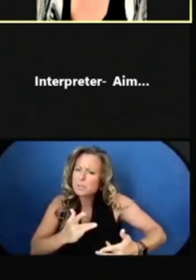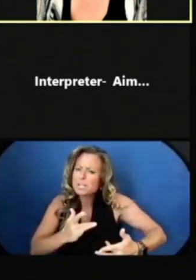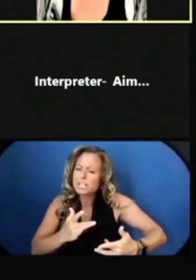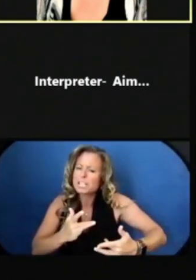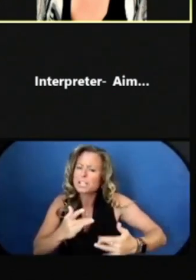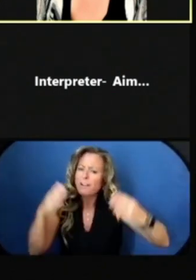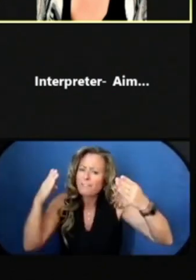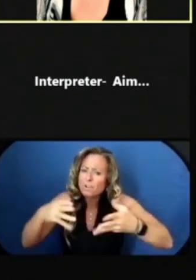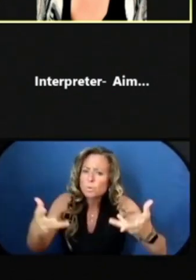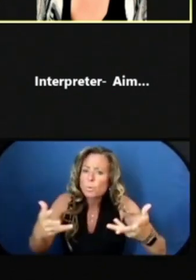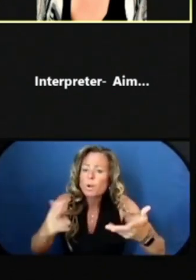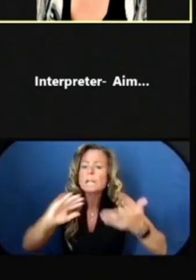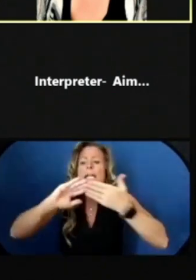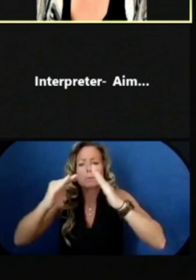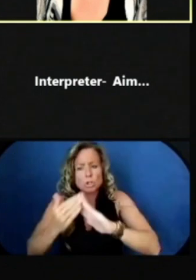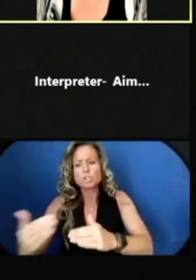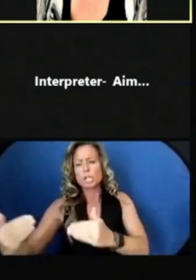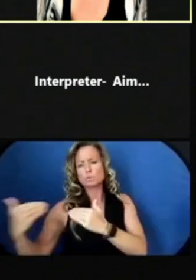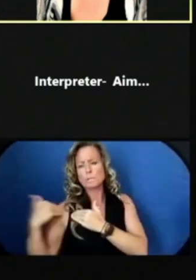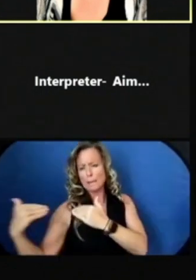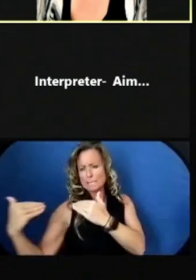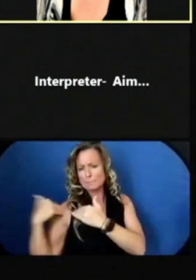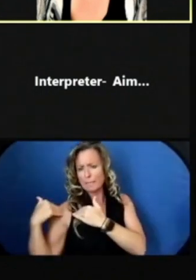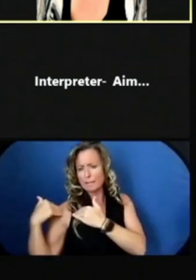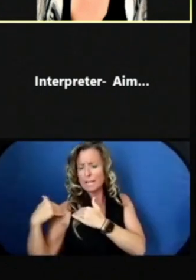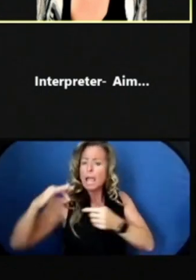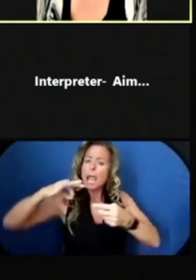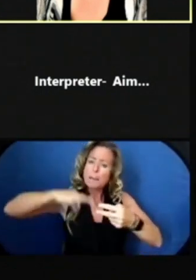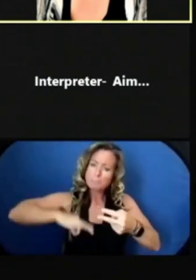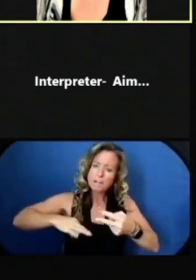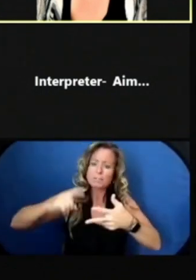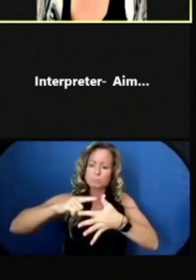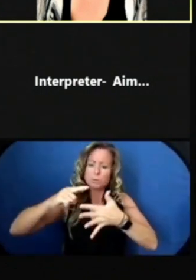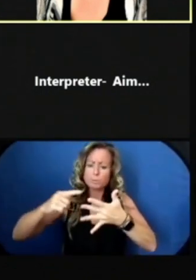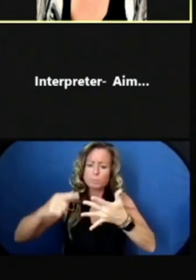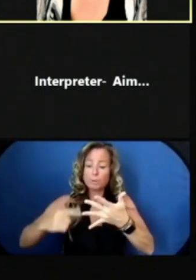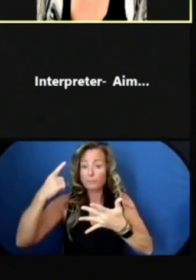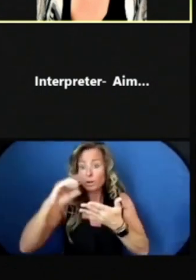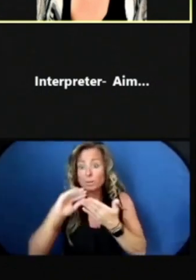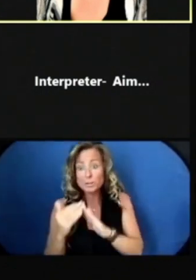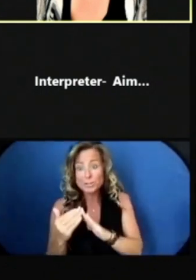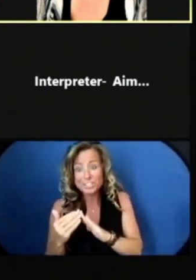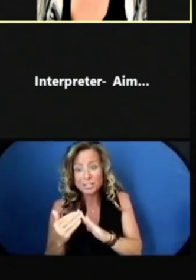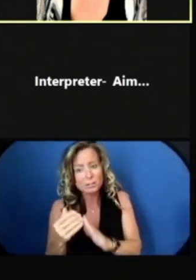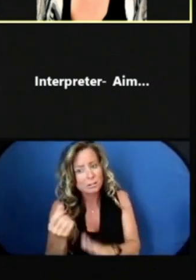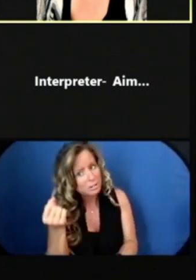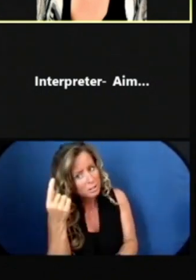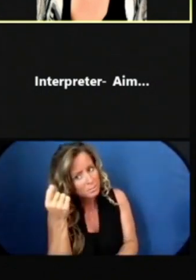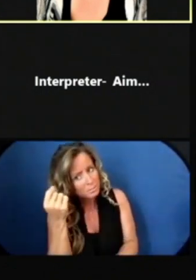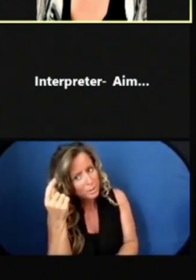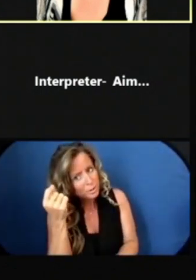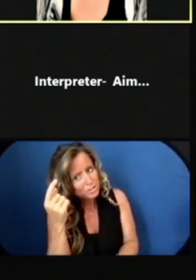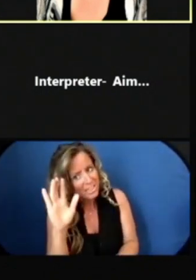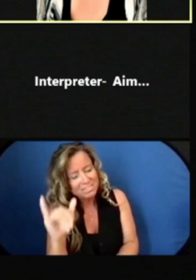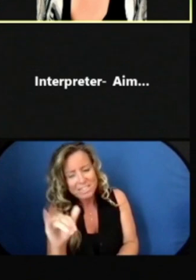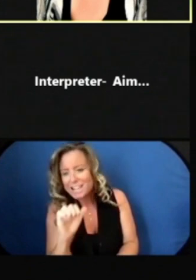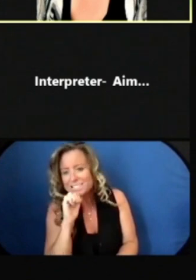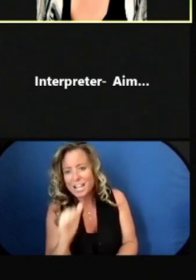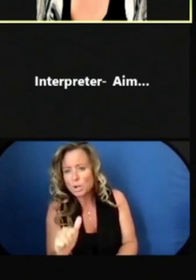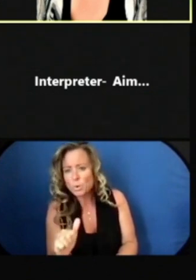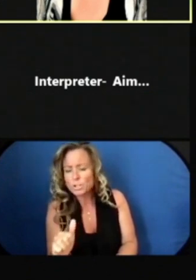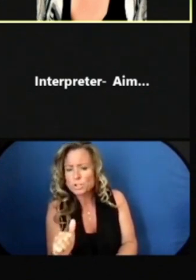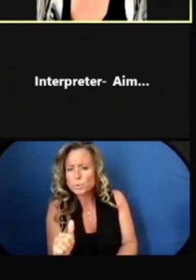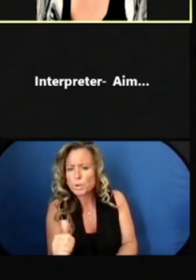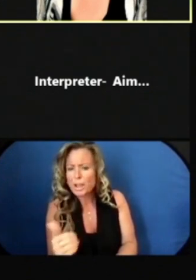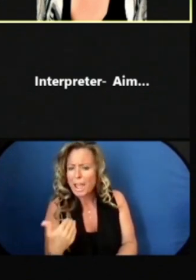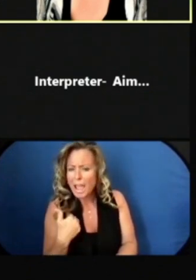community responsibility and all the benefits for the community. But that frame isn't going to resonate with